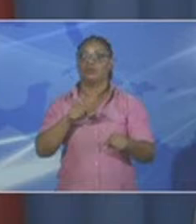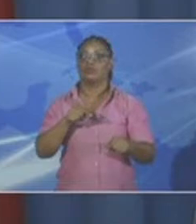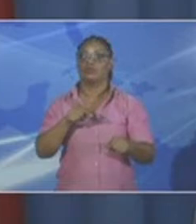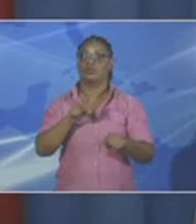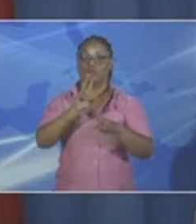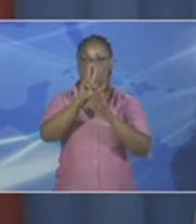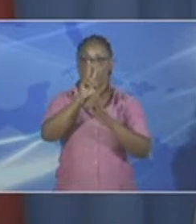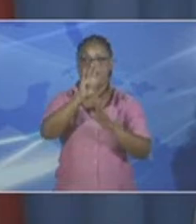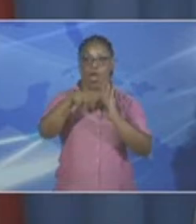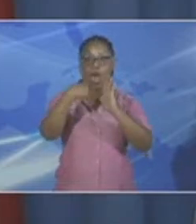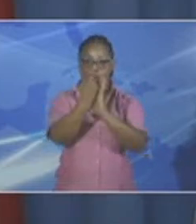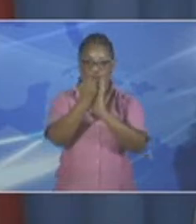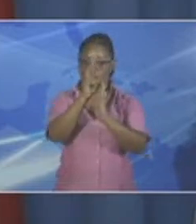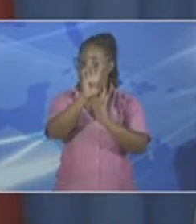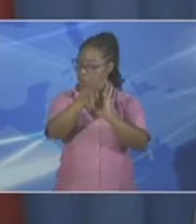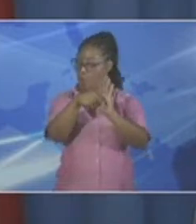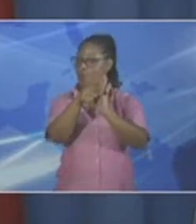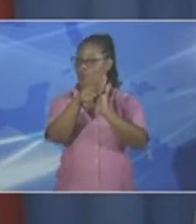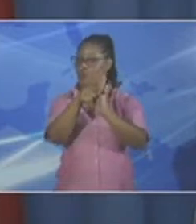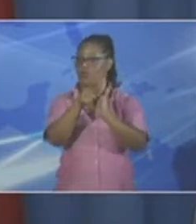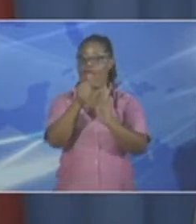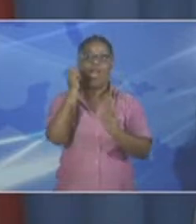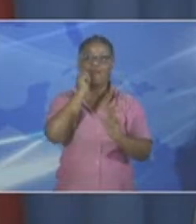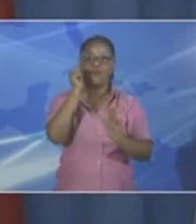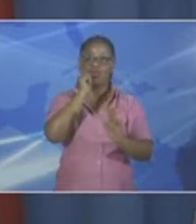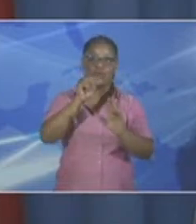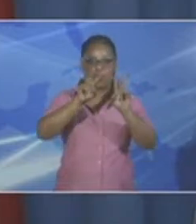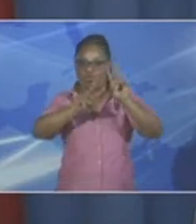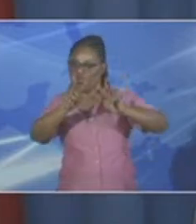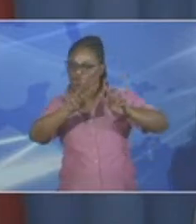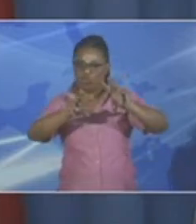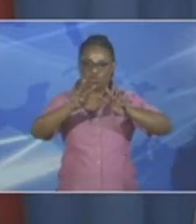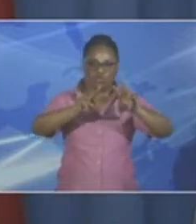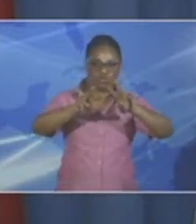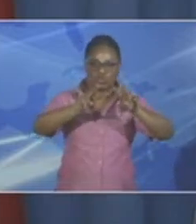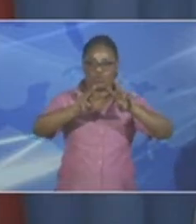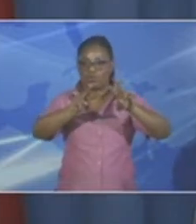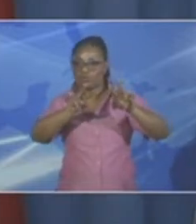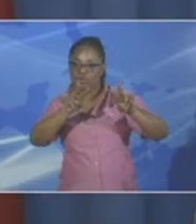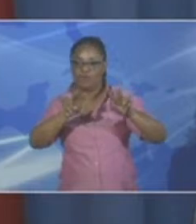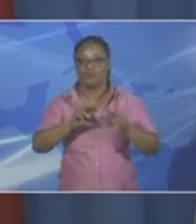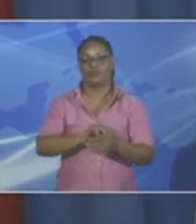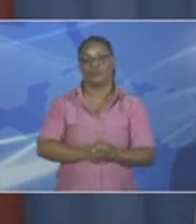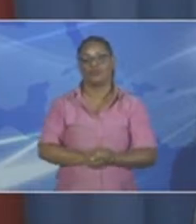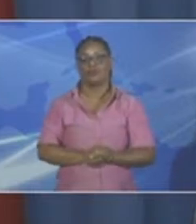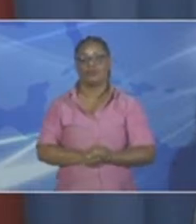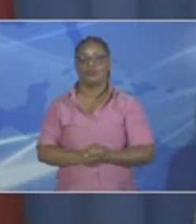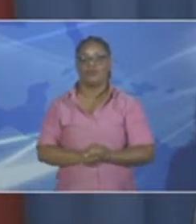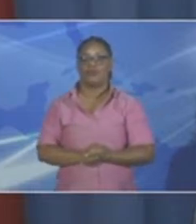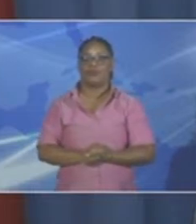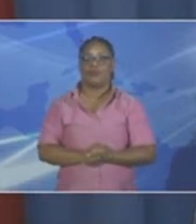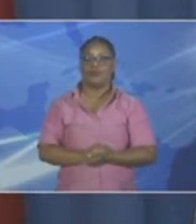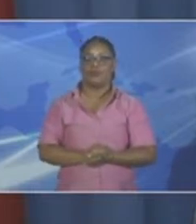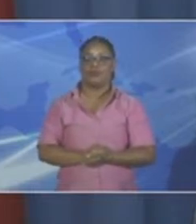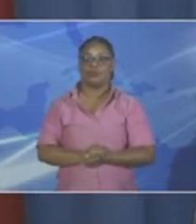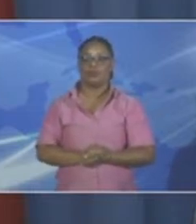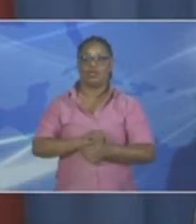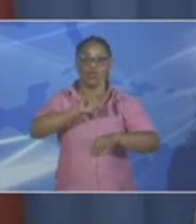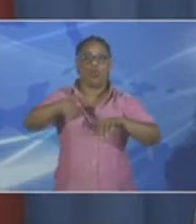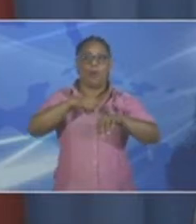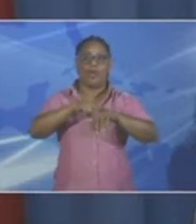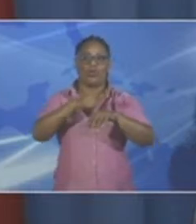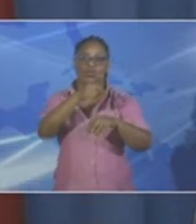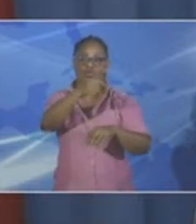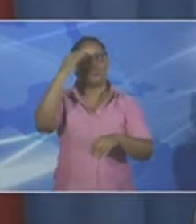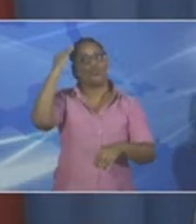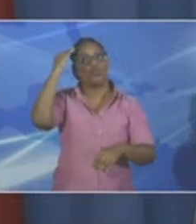So continuous monitoring is needed to be continued as before. Generally, as you would know, you tend to